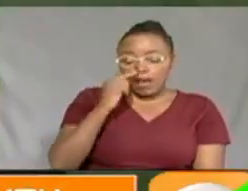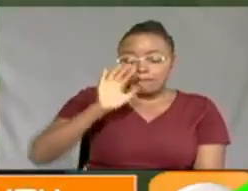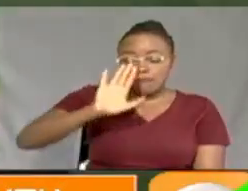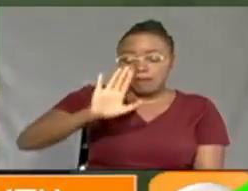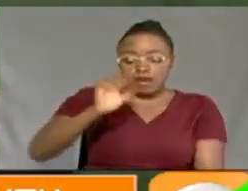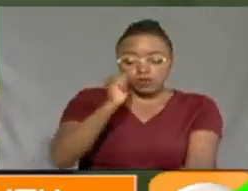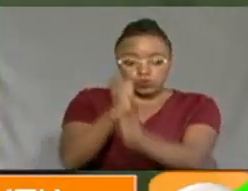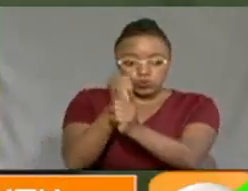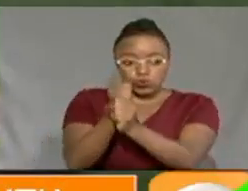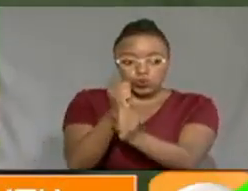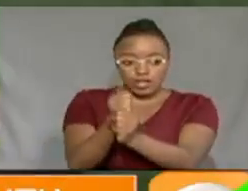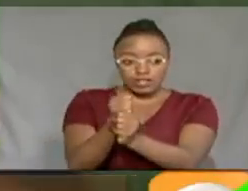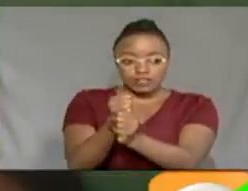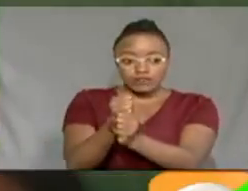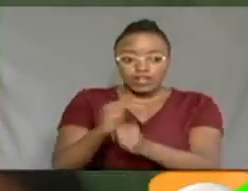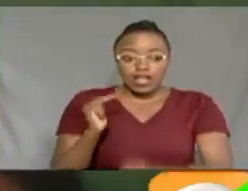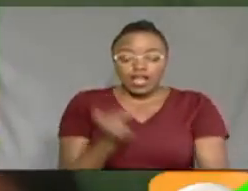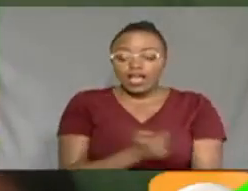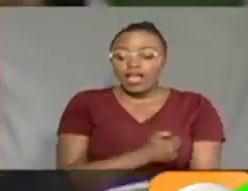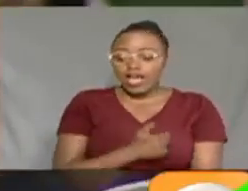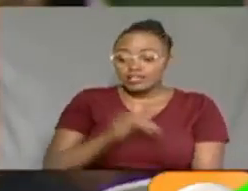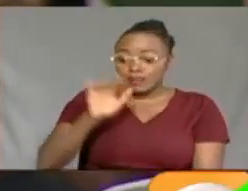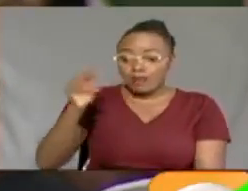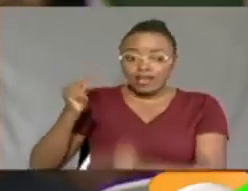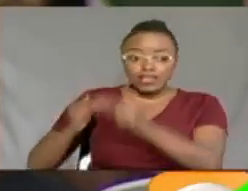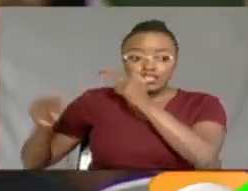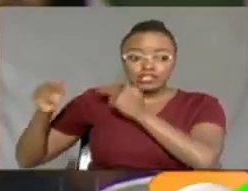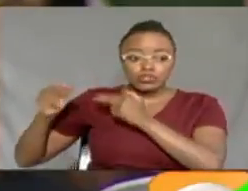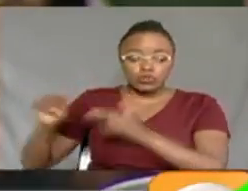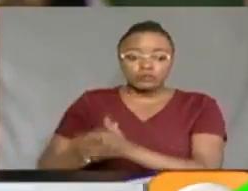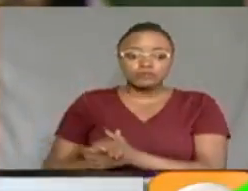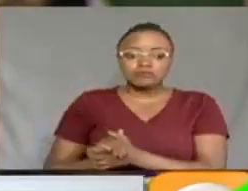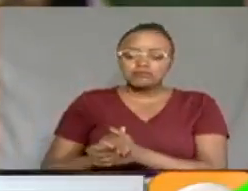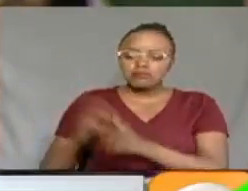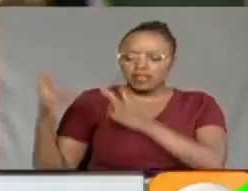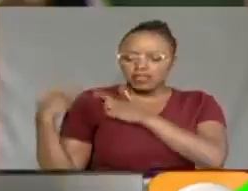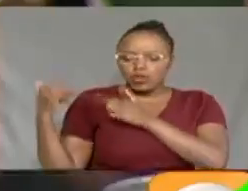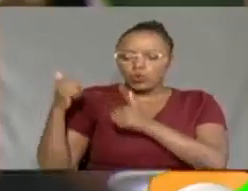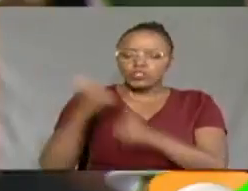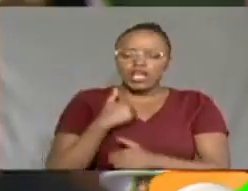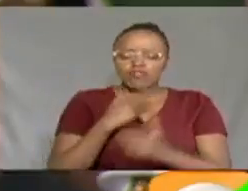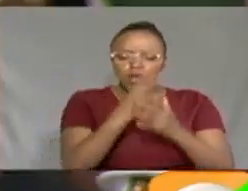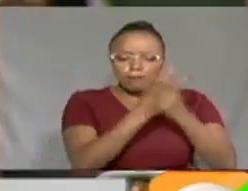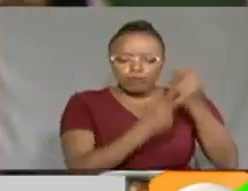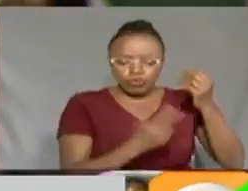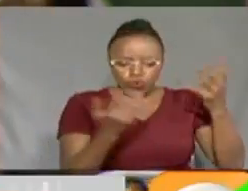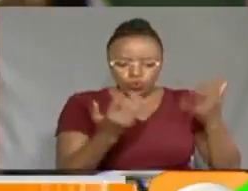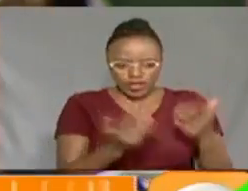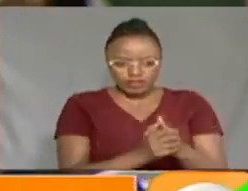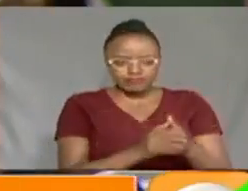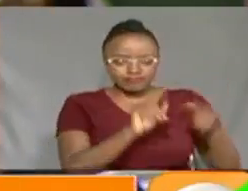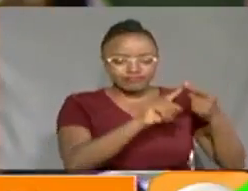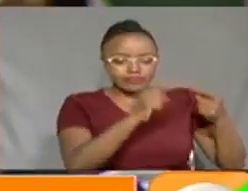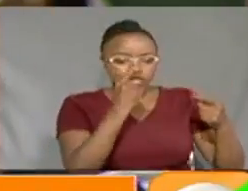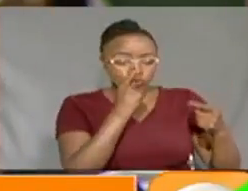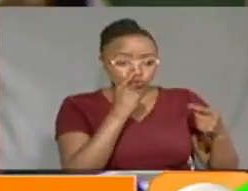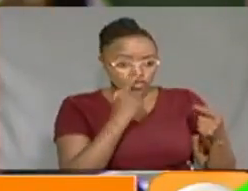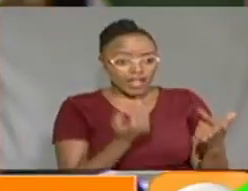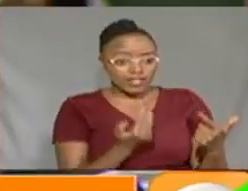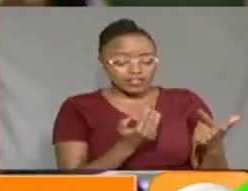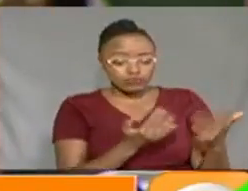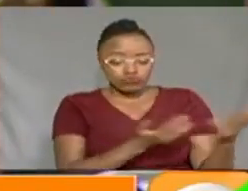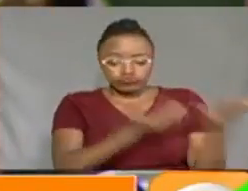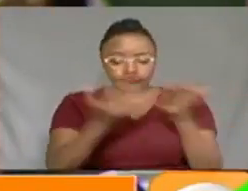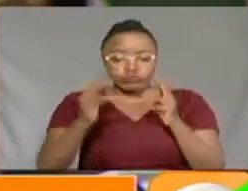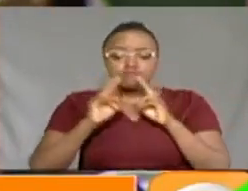work and will remain his legacy. The role that he has played both in Sudan to bring